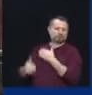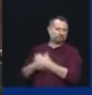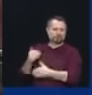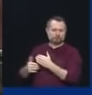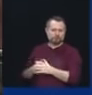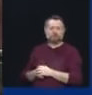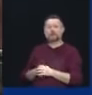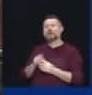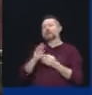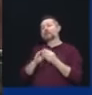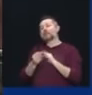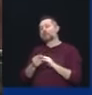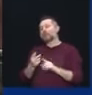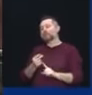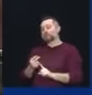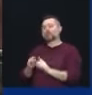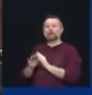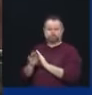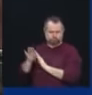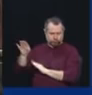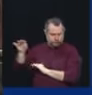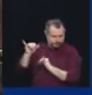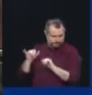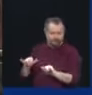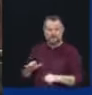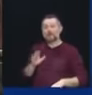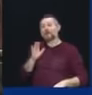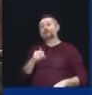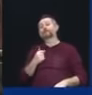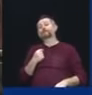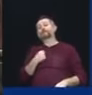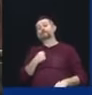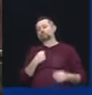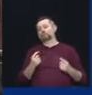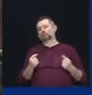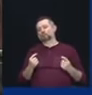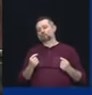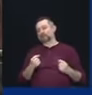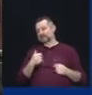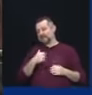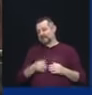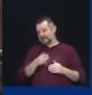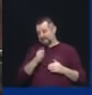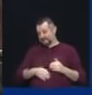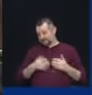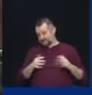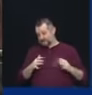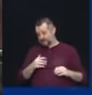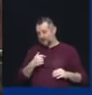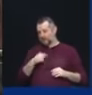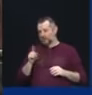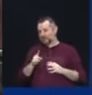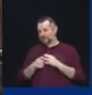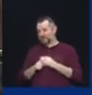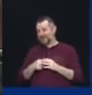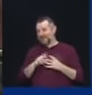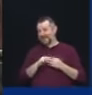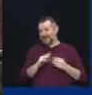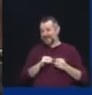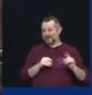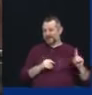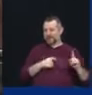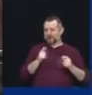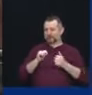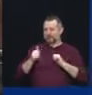happening. And again, I'll end where I started. It is a race with COVID. It is a